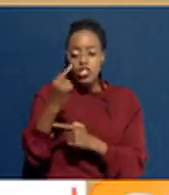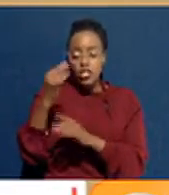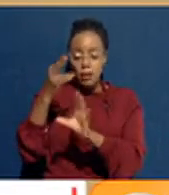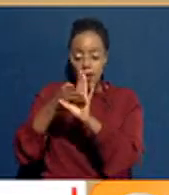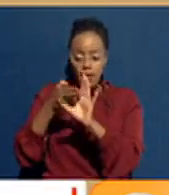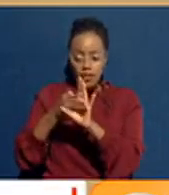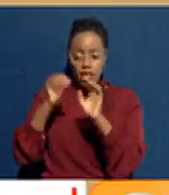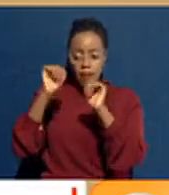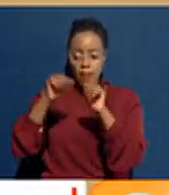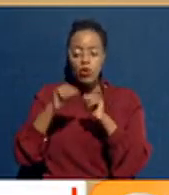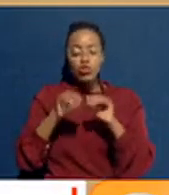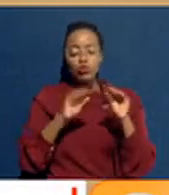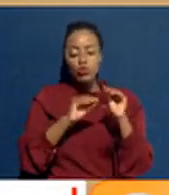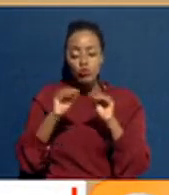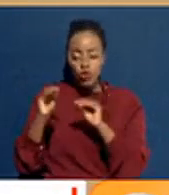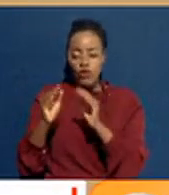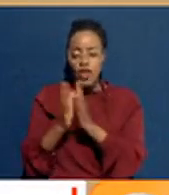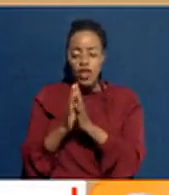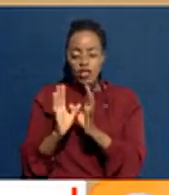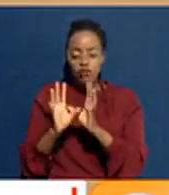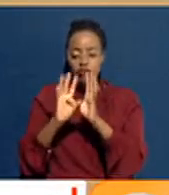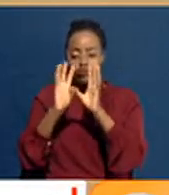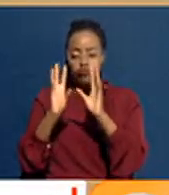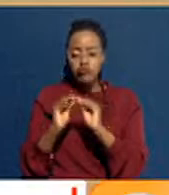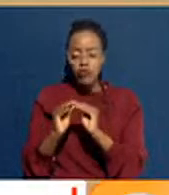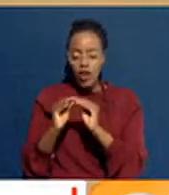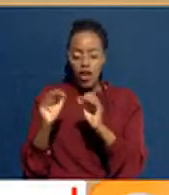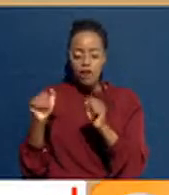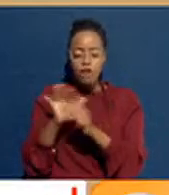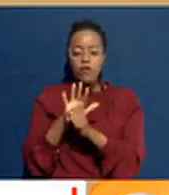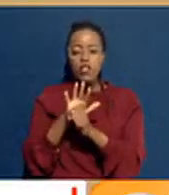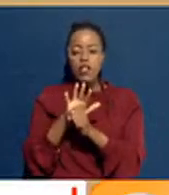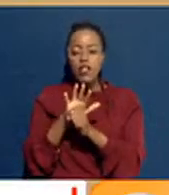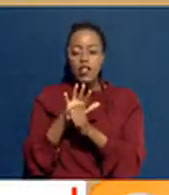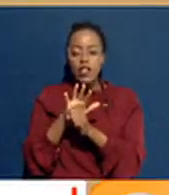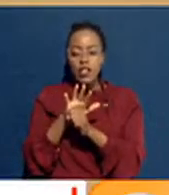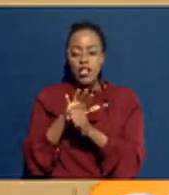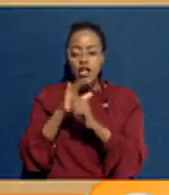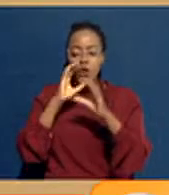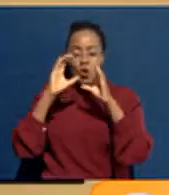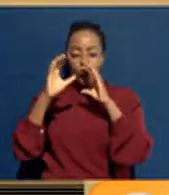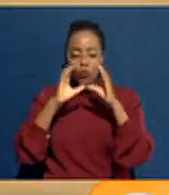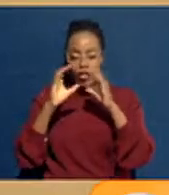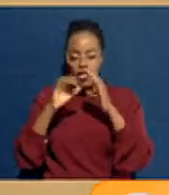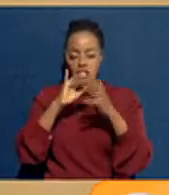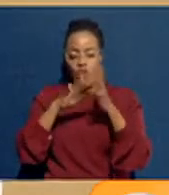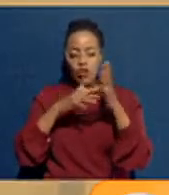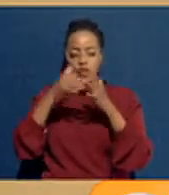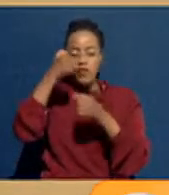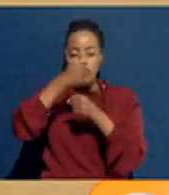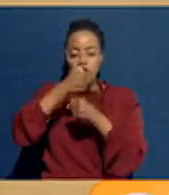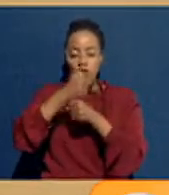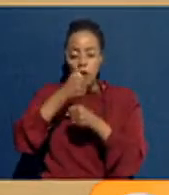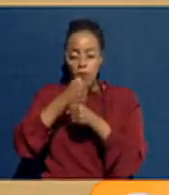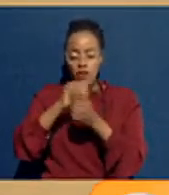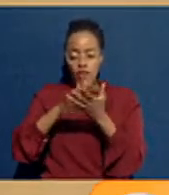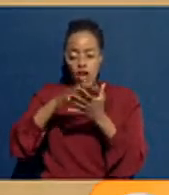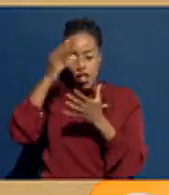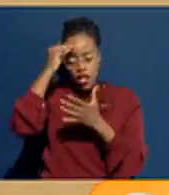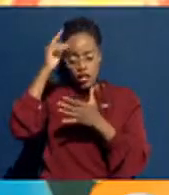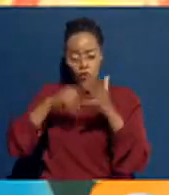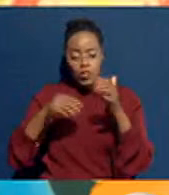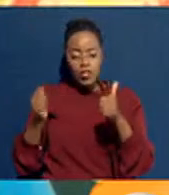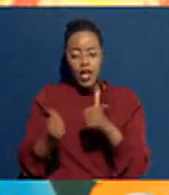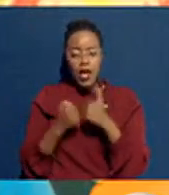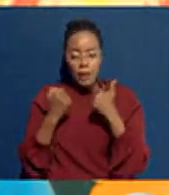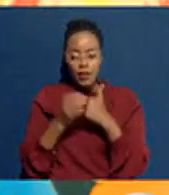be able to go away, put together a concrete communications framework, learn what goes into